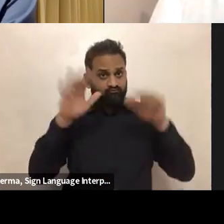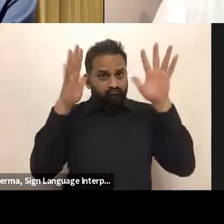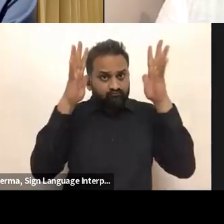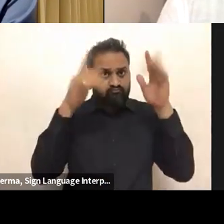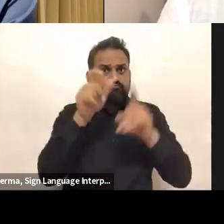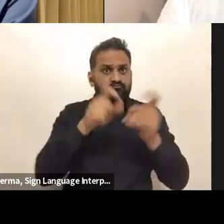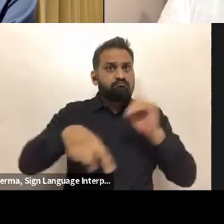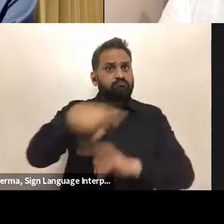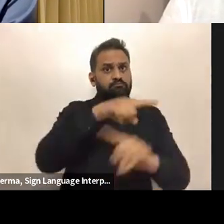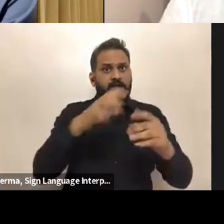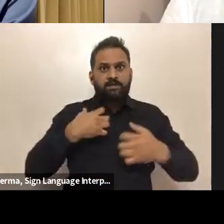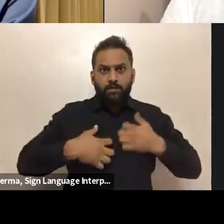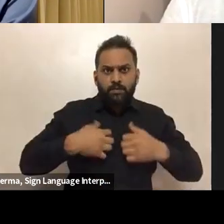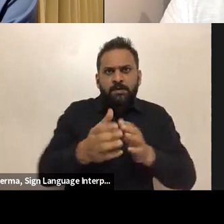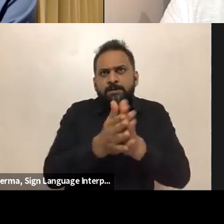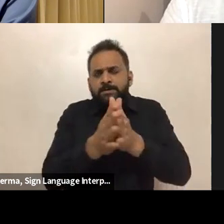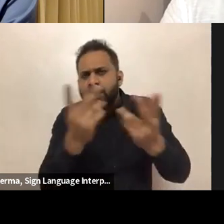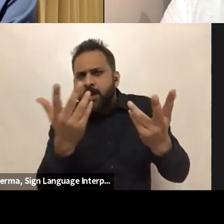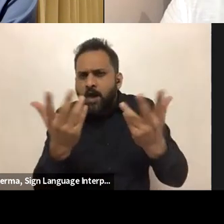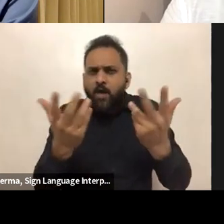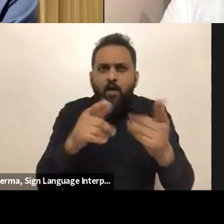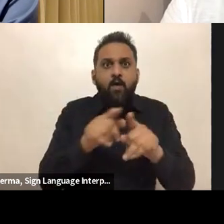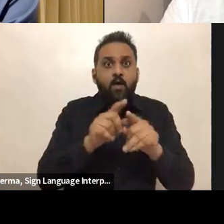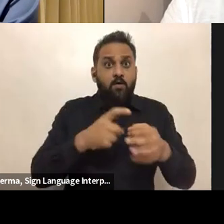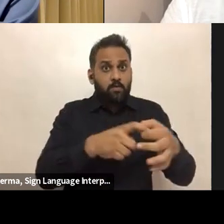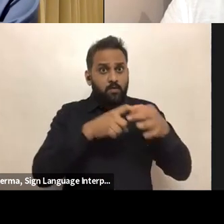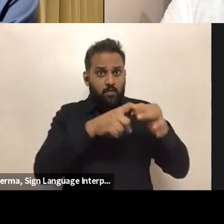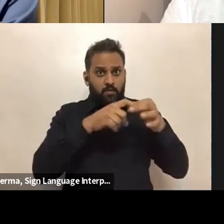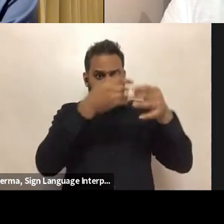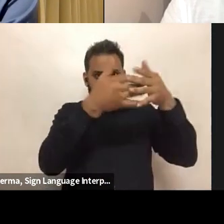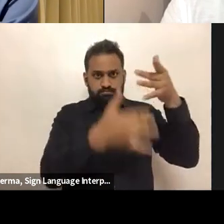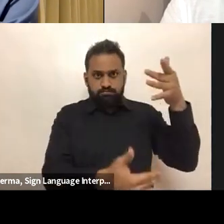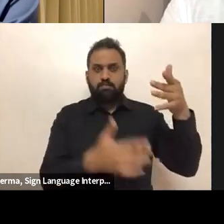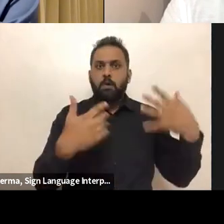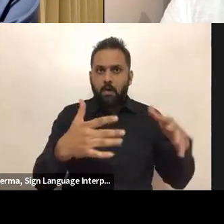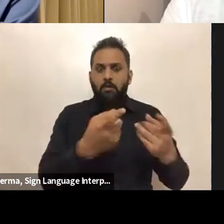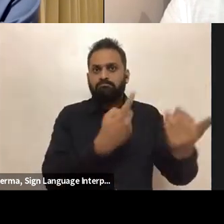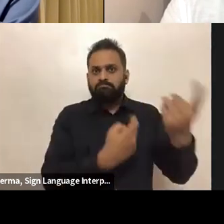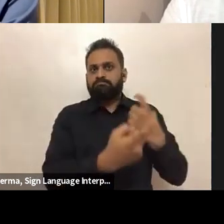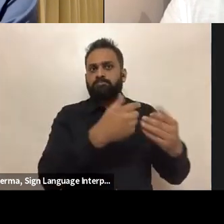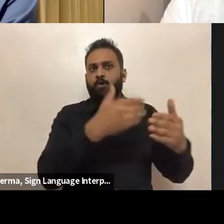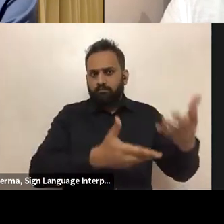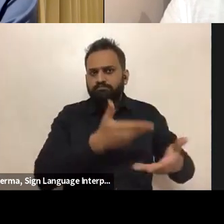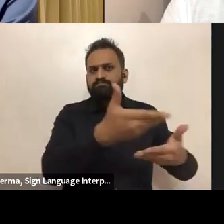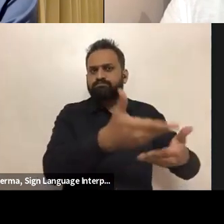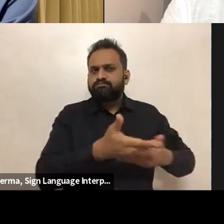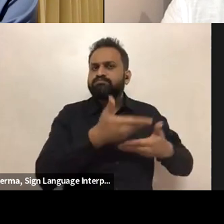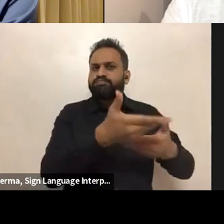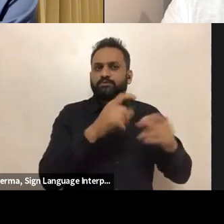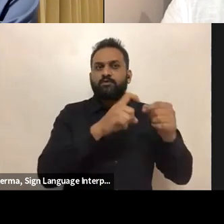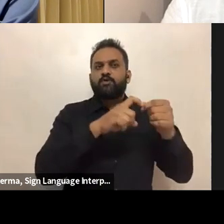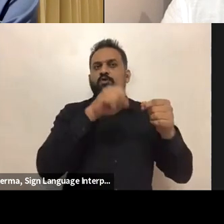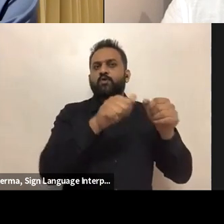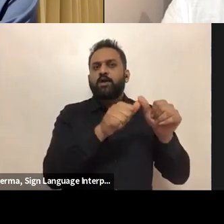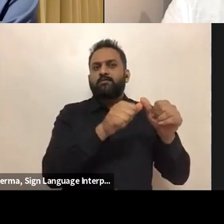their curiosity and their interest and the questions that are coming in. So please keep those coming by putting your Q&A in the chat